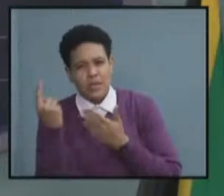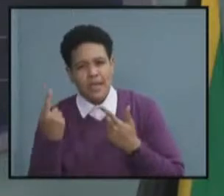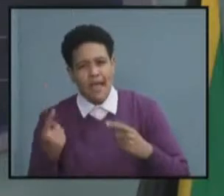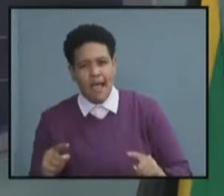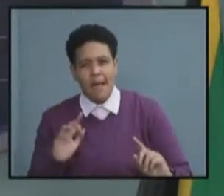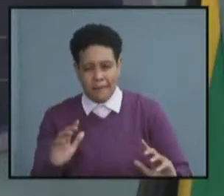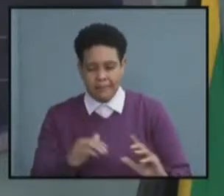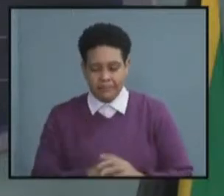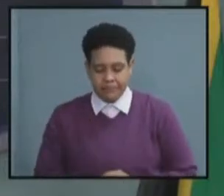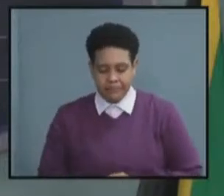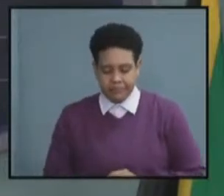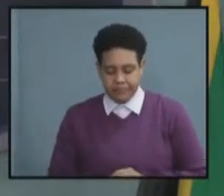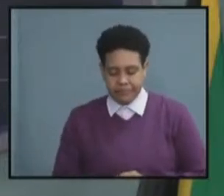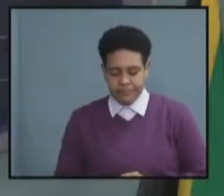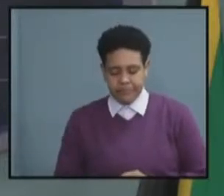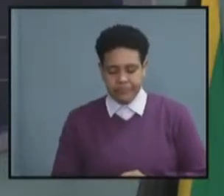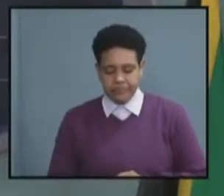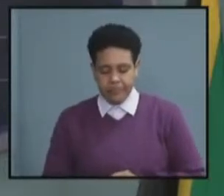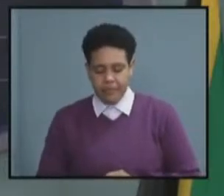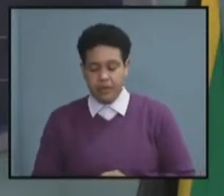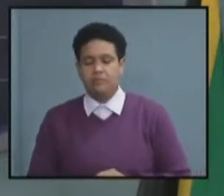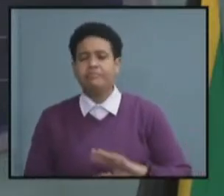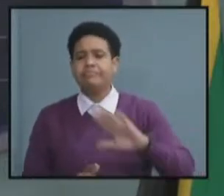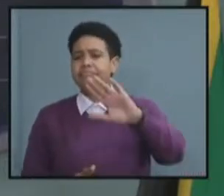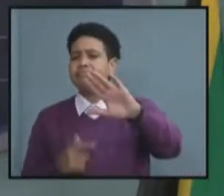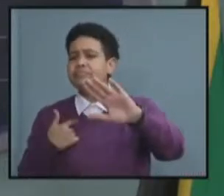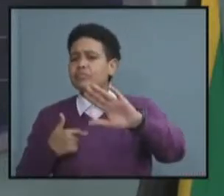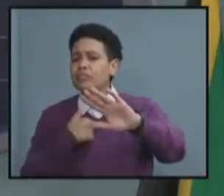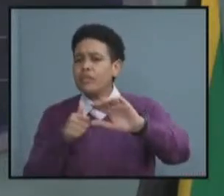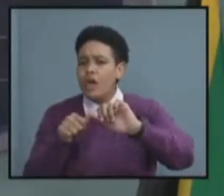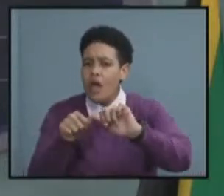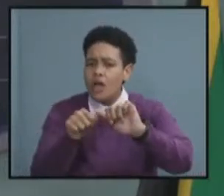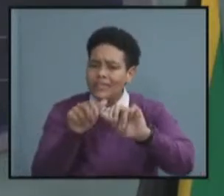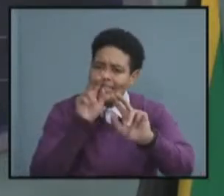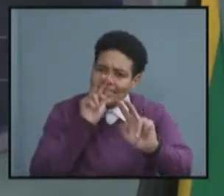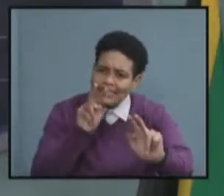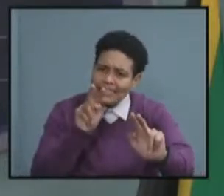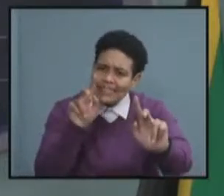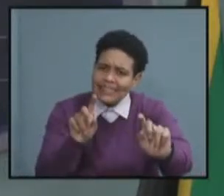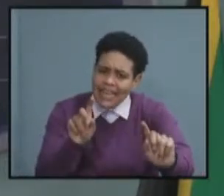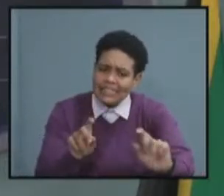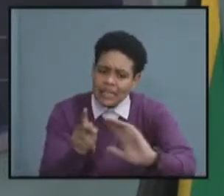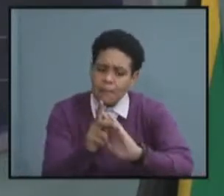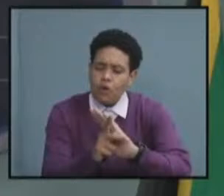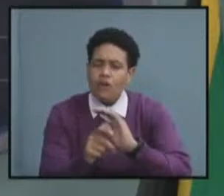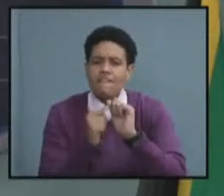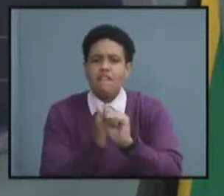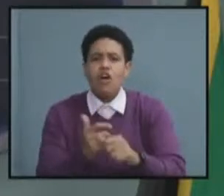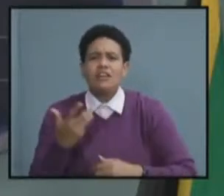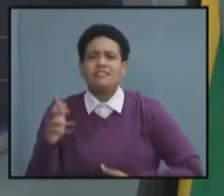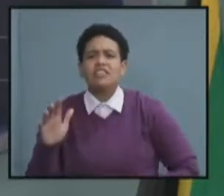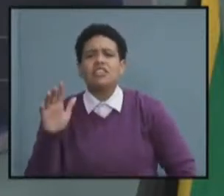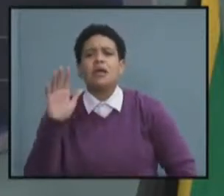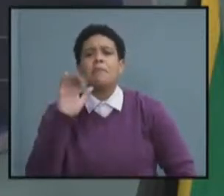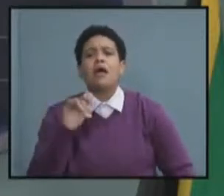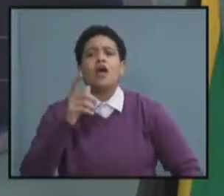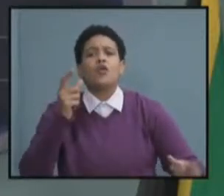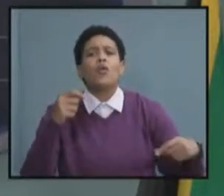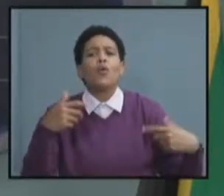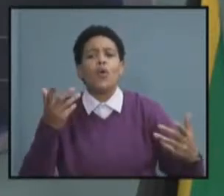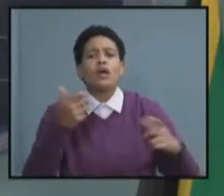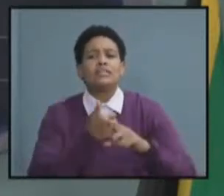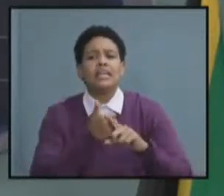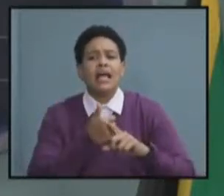weeks. We continue the testing protocols by doing